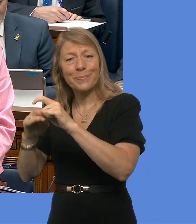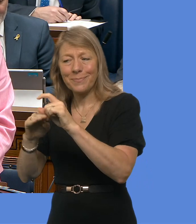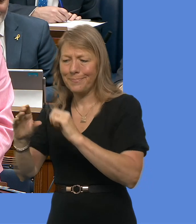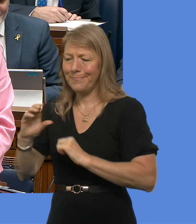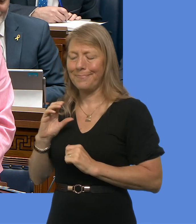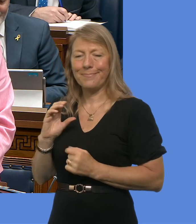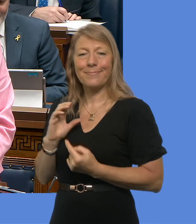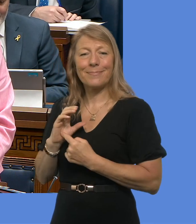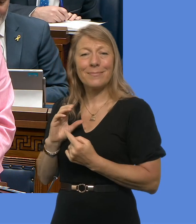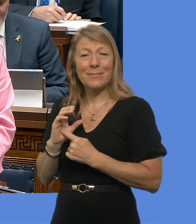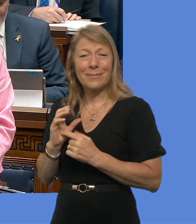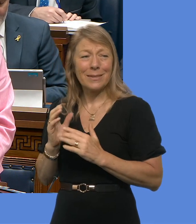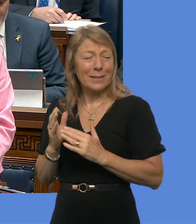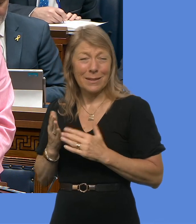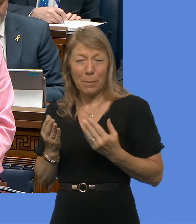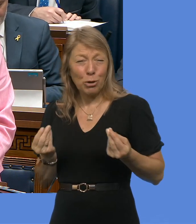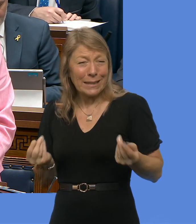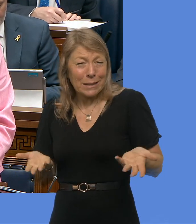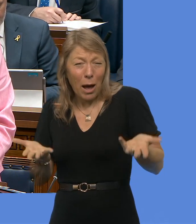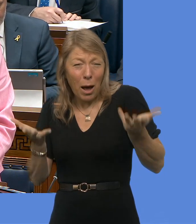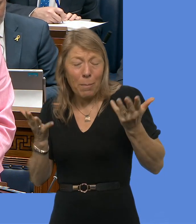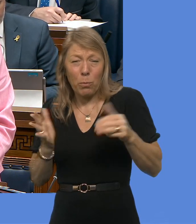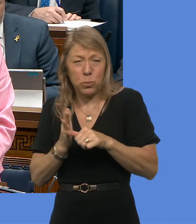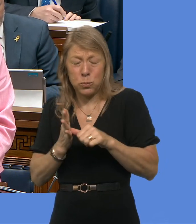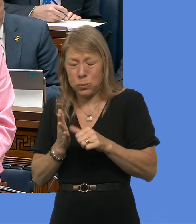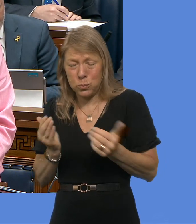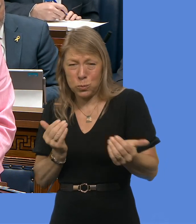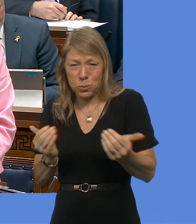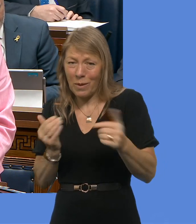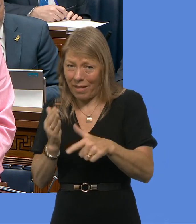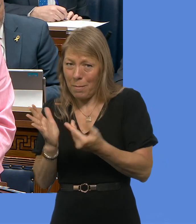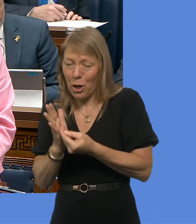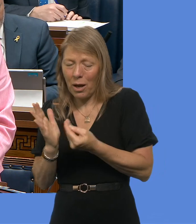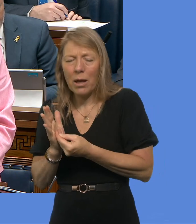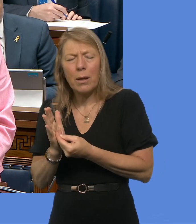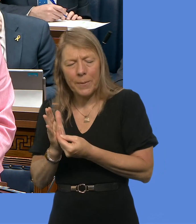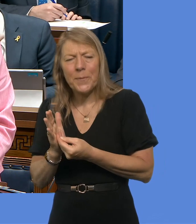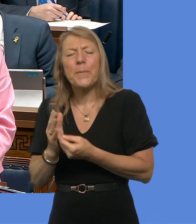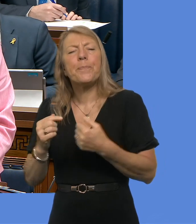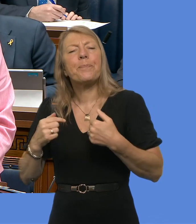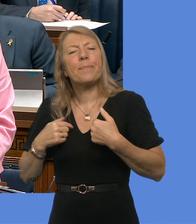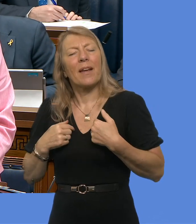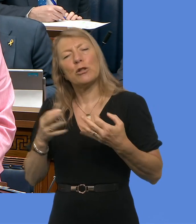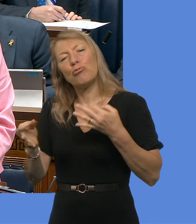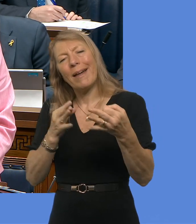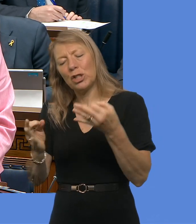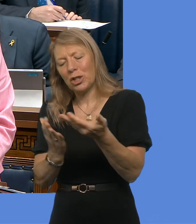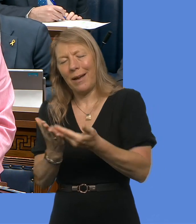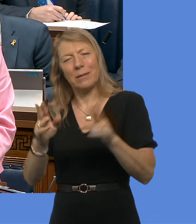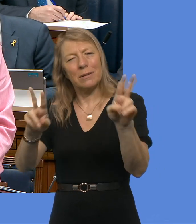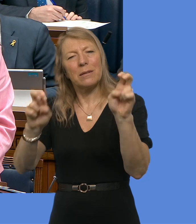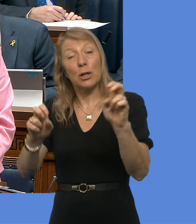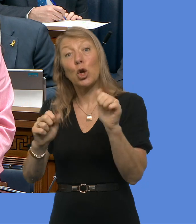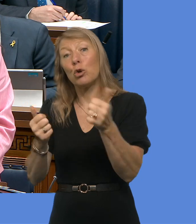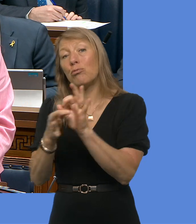leave a significant amount of headroom. But of course, our good relations strategy and our interventions are vitally important, and urban